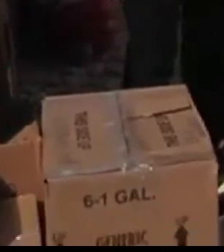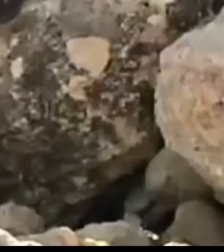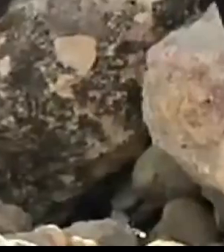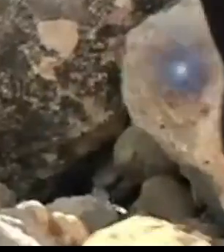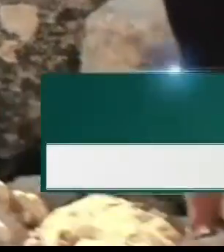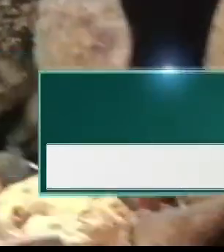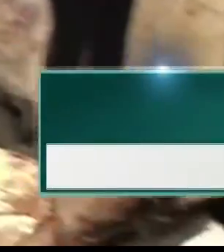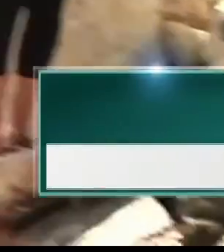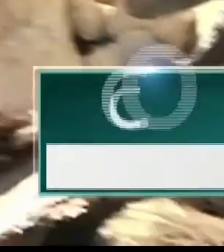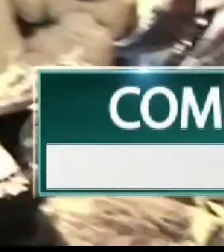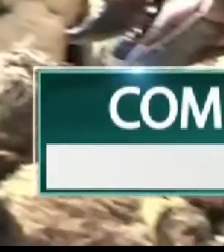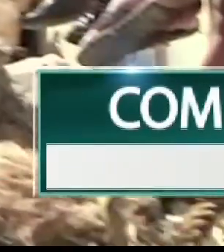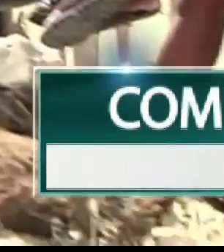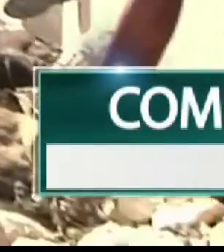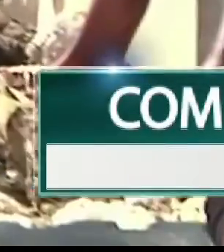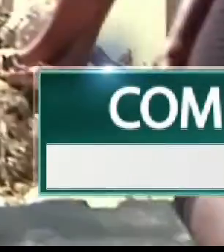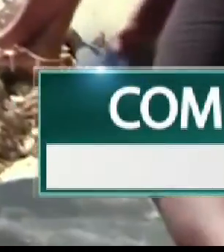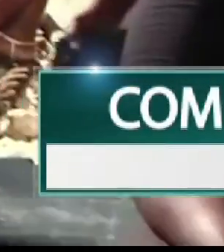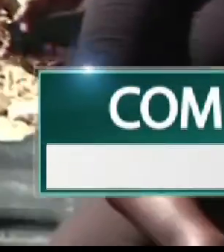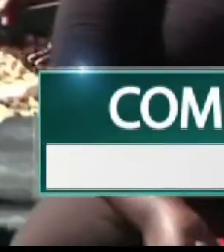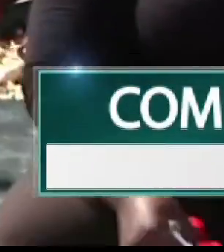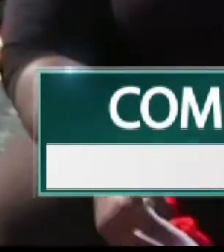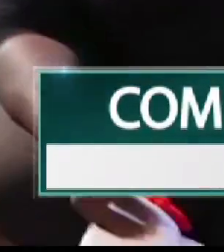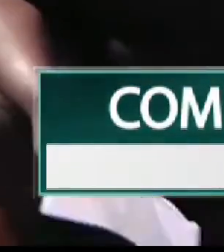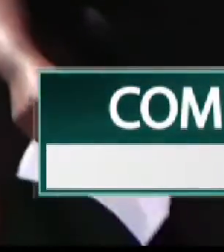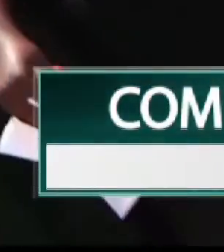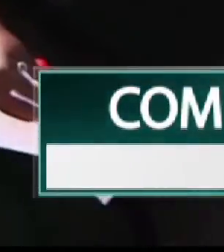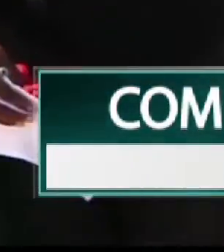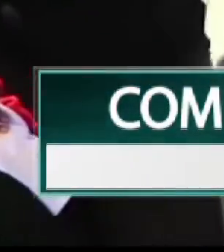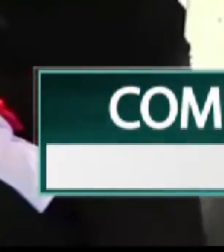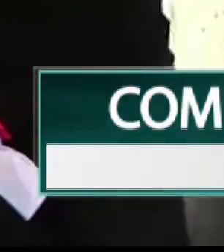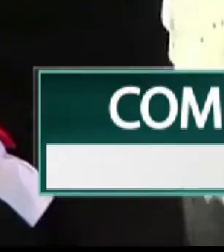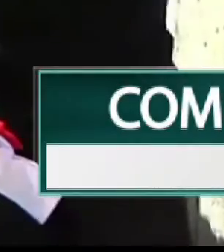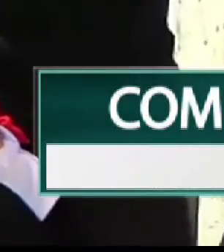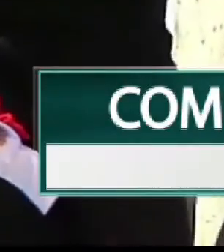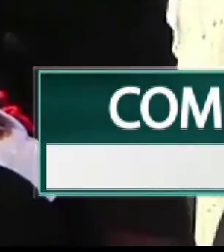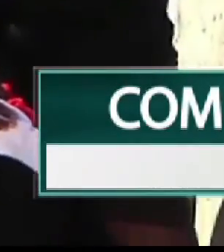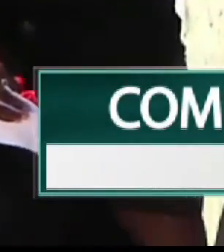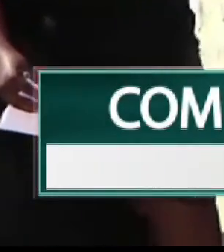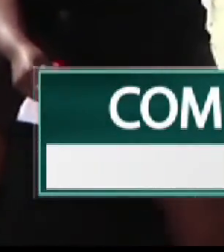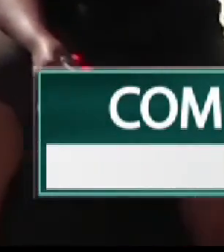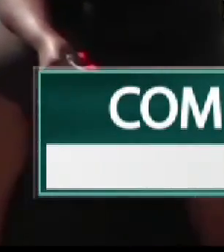residents getting some much-needed medical attention. You're watching the Bahamas Tonight, the weekend edition.